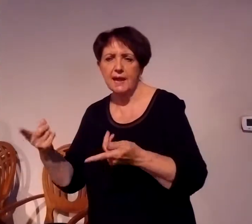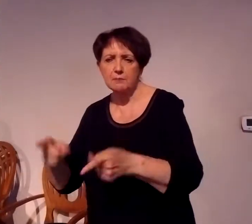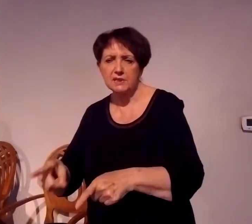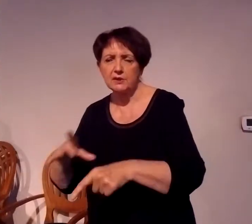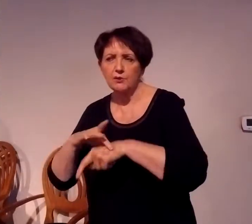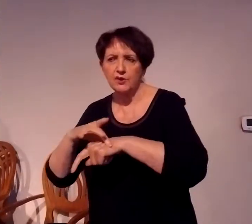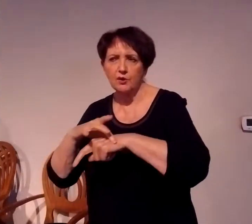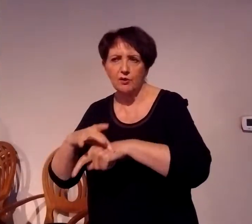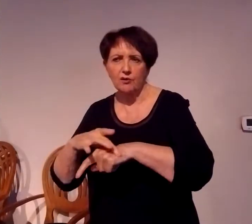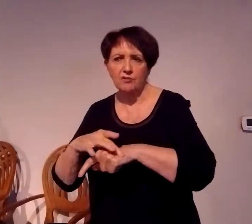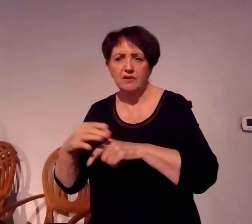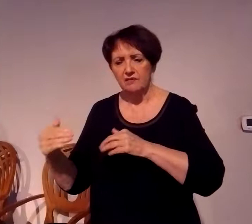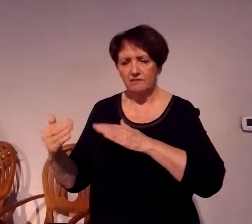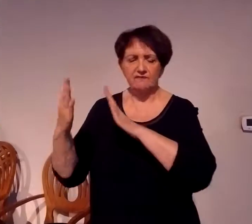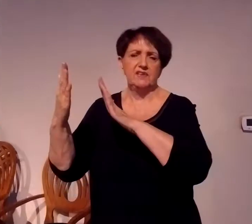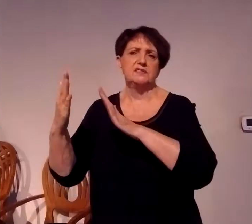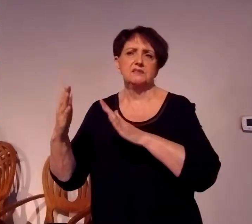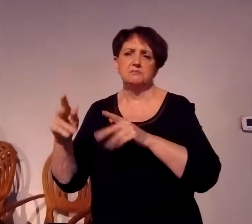human race?